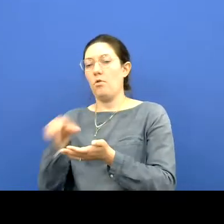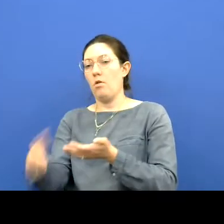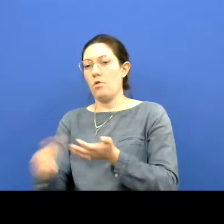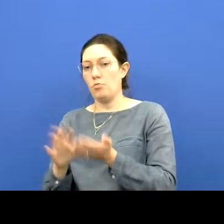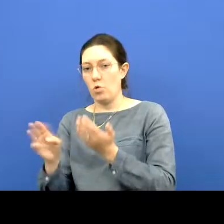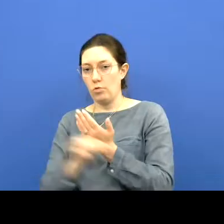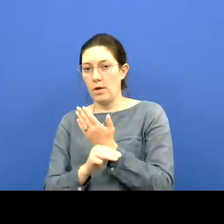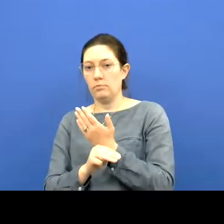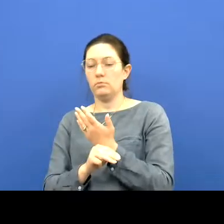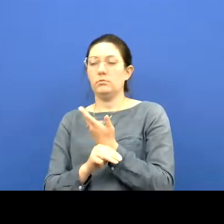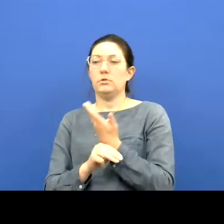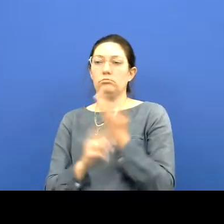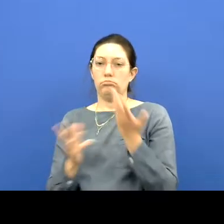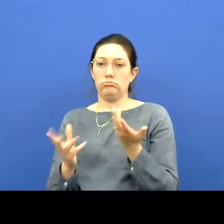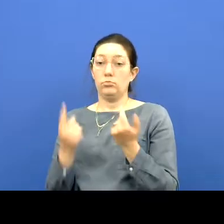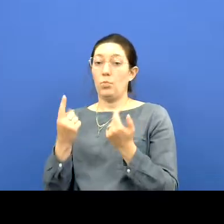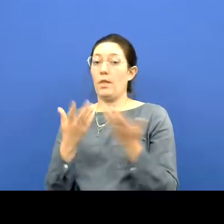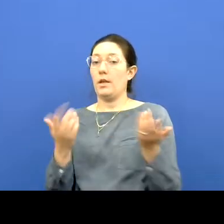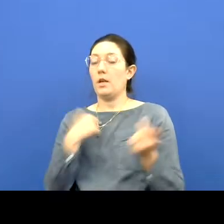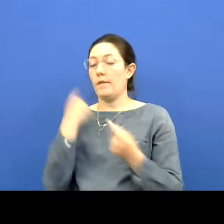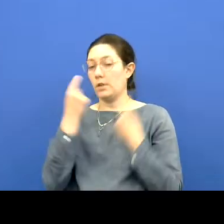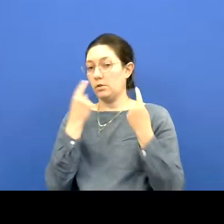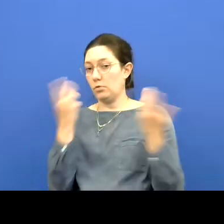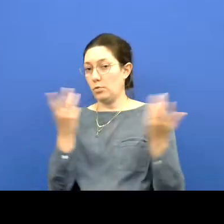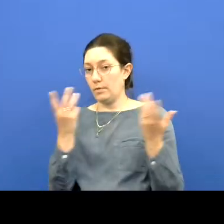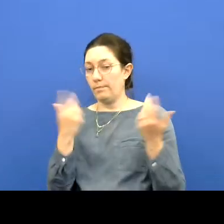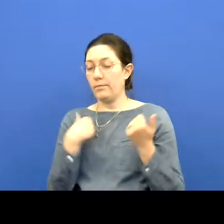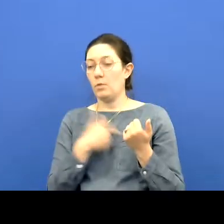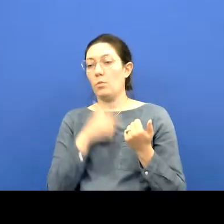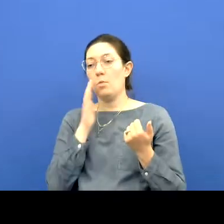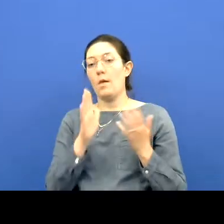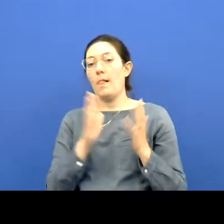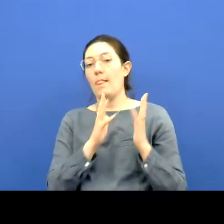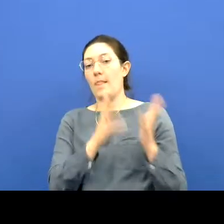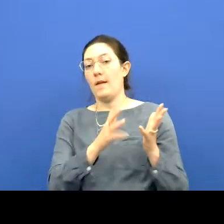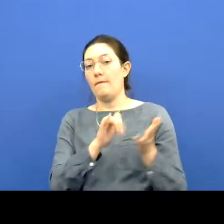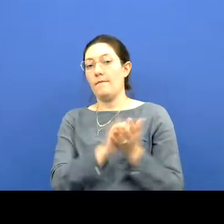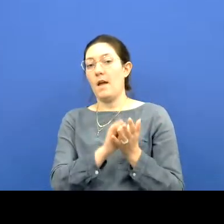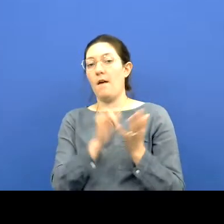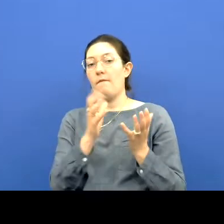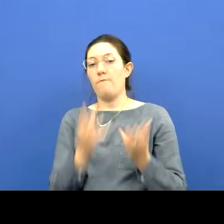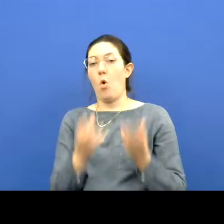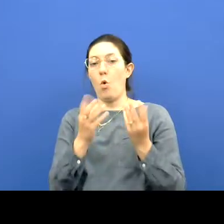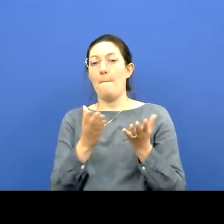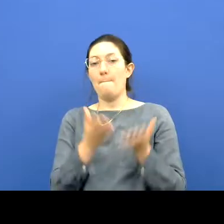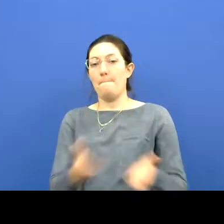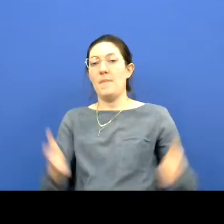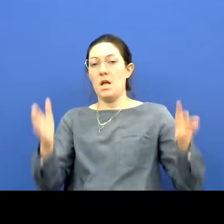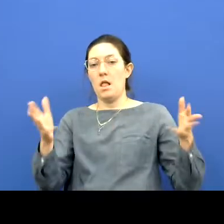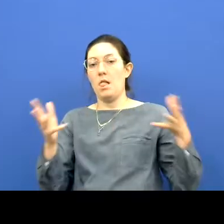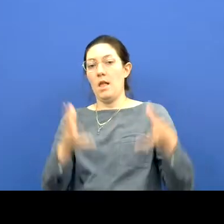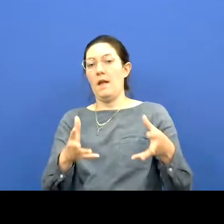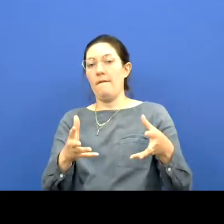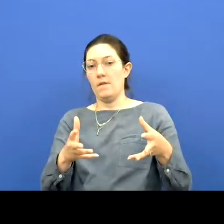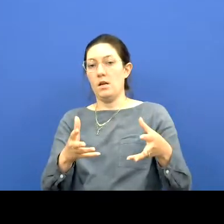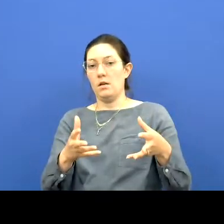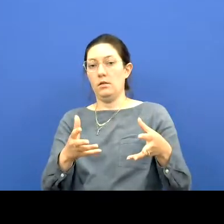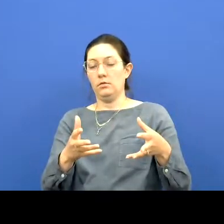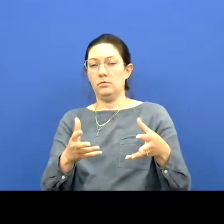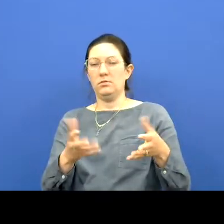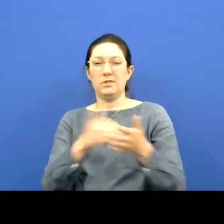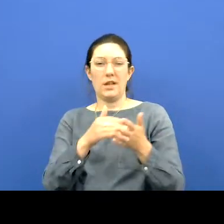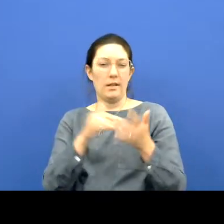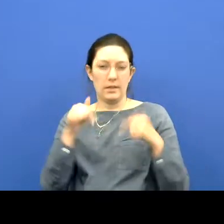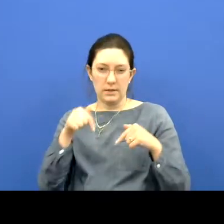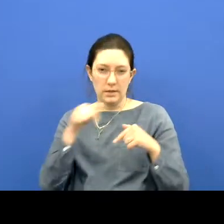programs. You know, one of the things that I've considered is we would leave the foam pit where it is, perhaps. This is, again, none of